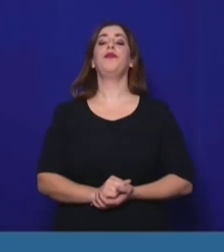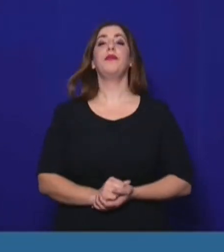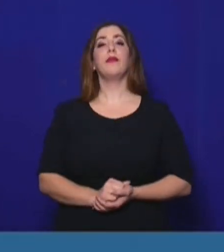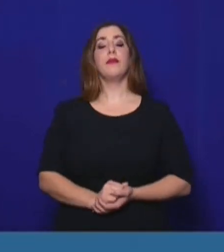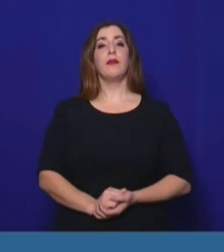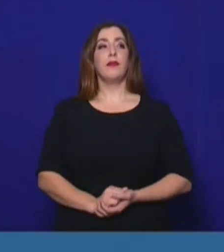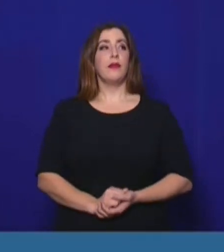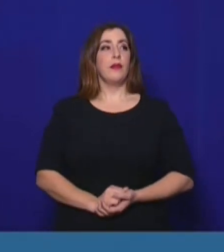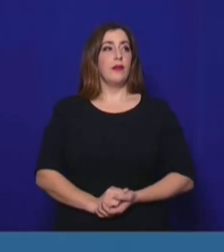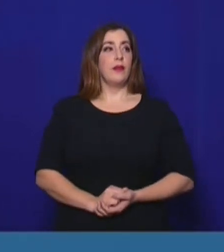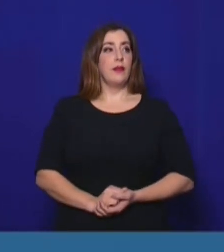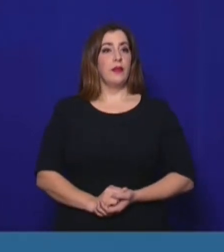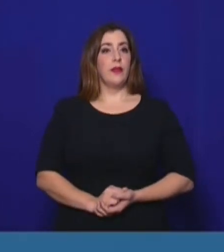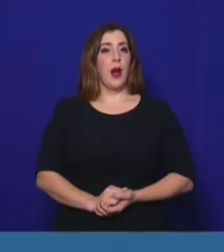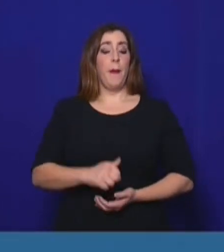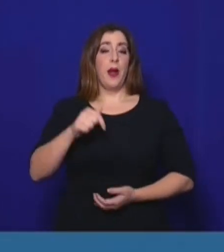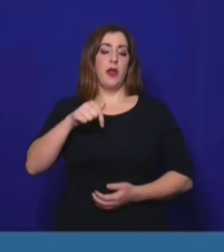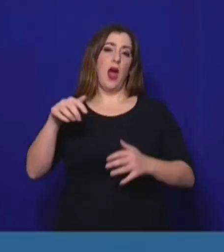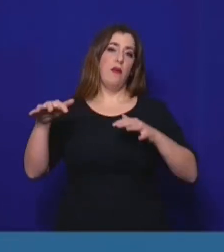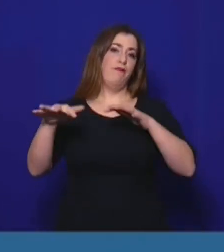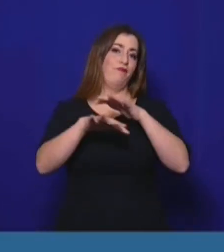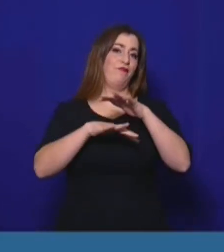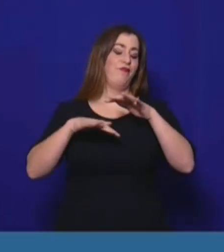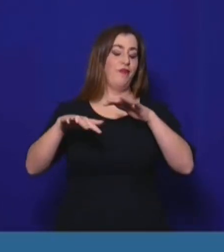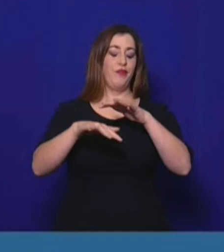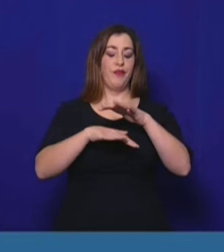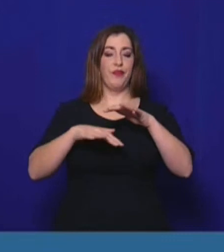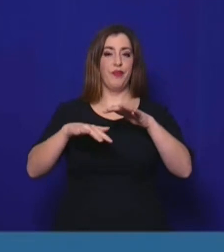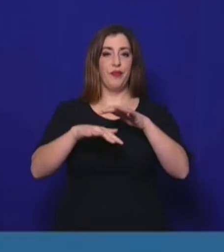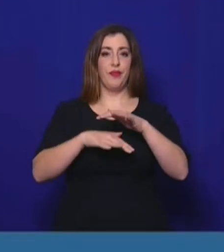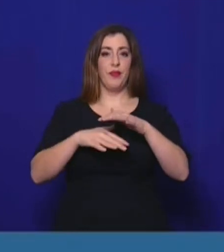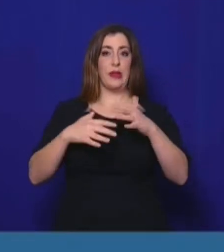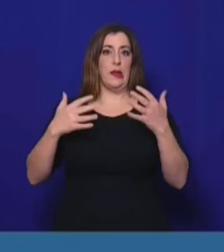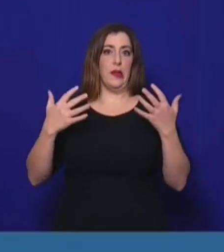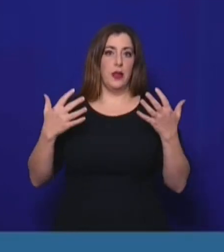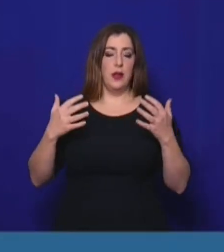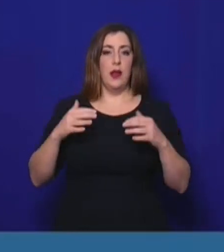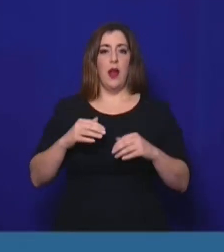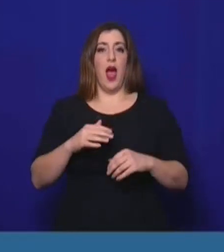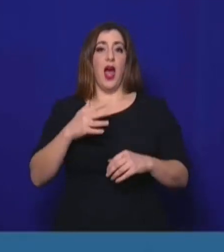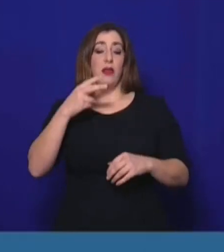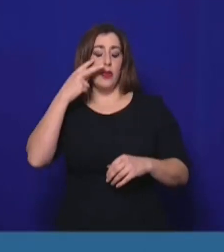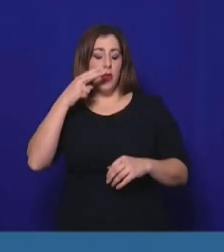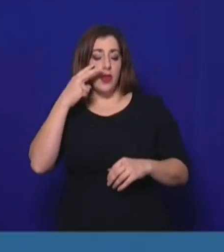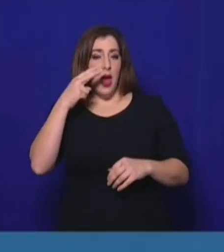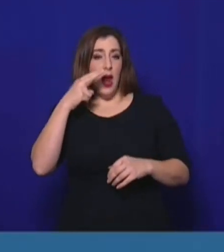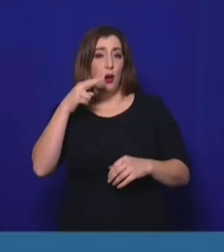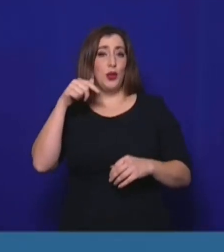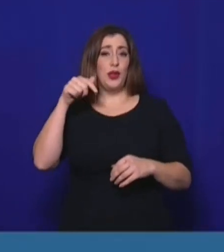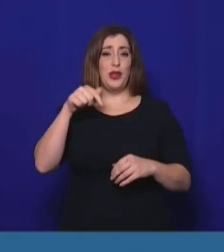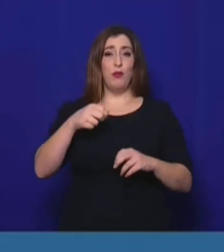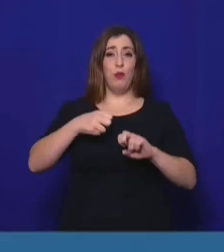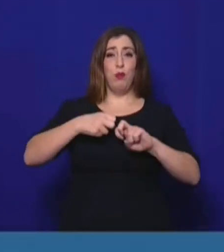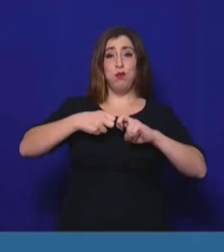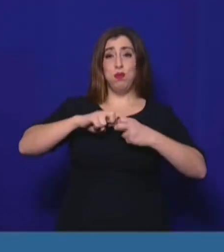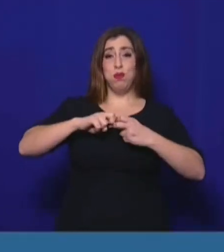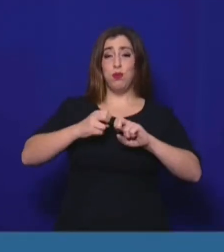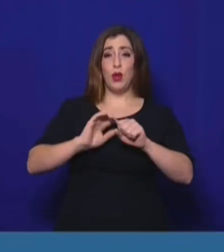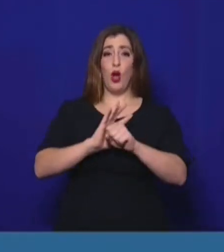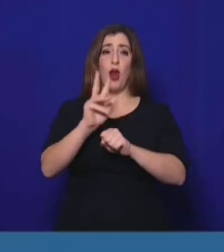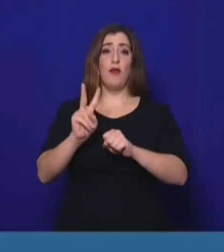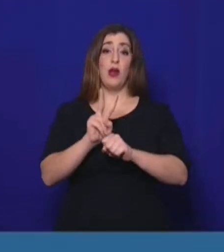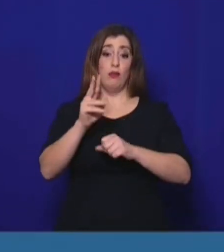Għanna bħalissa qegħdin f'sitwazzjoni fejn propju qegħdin naraw li għandna l-pandemija li għadha